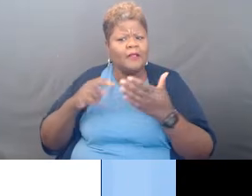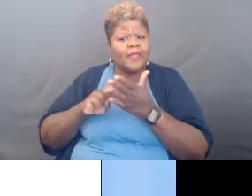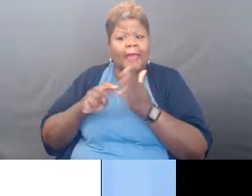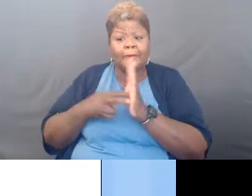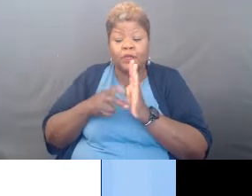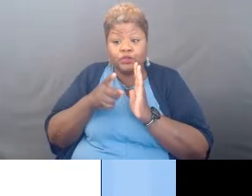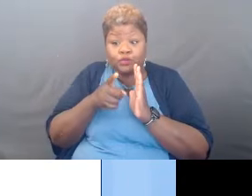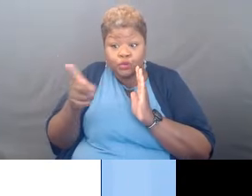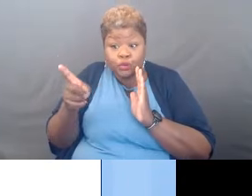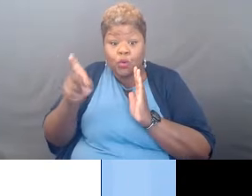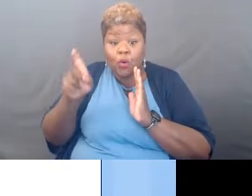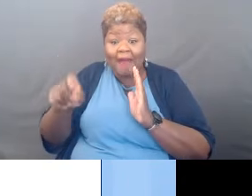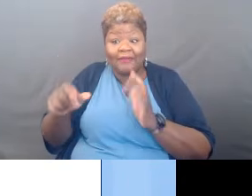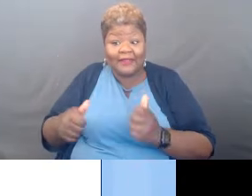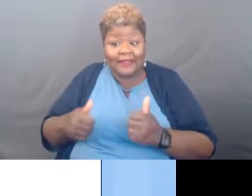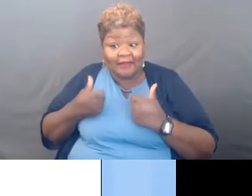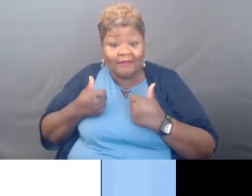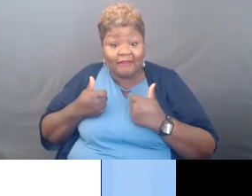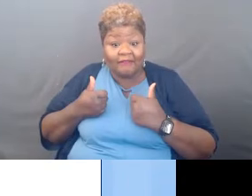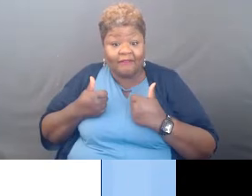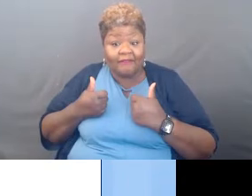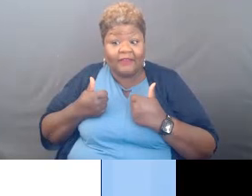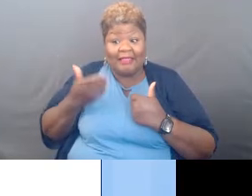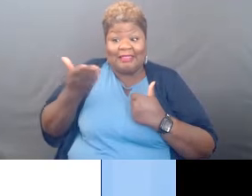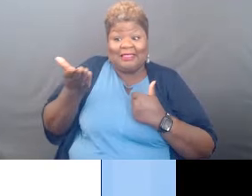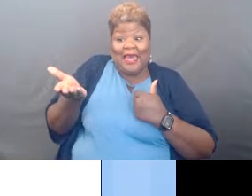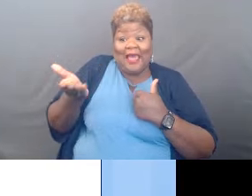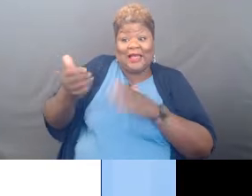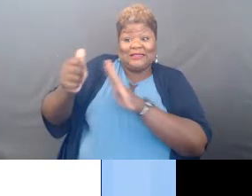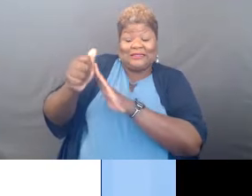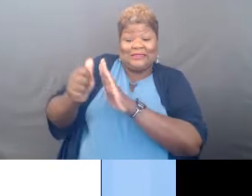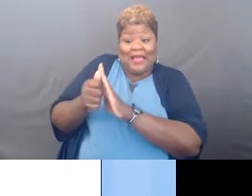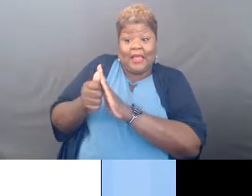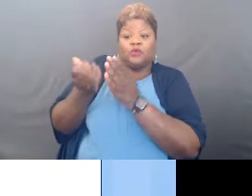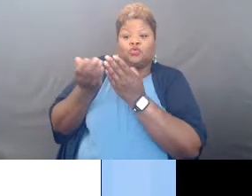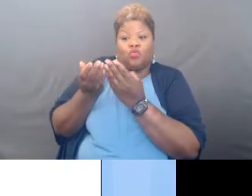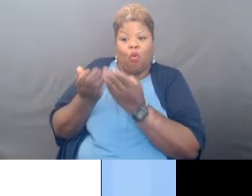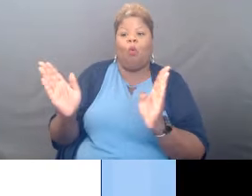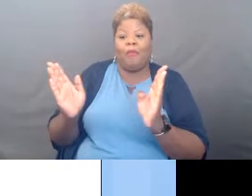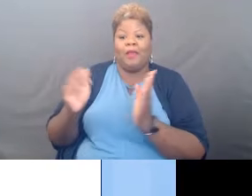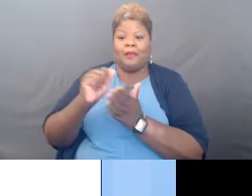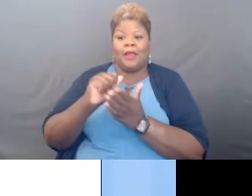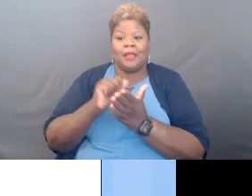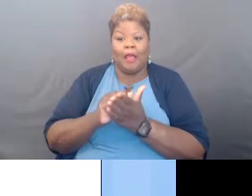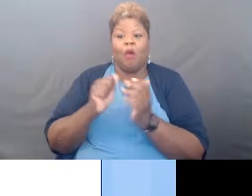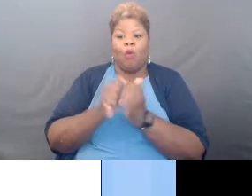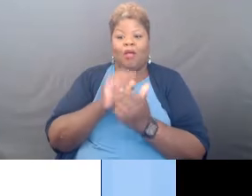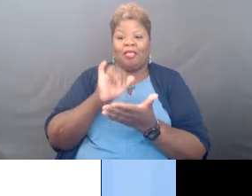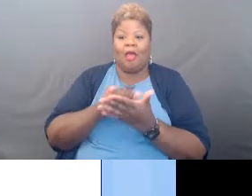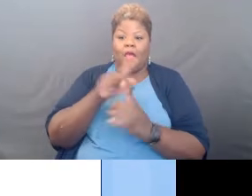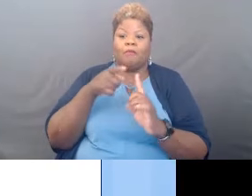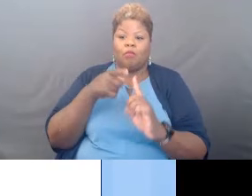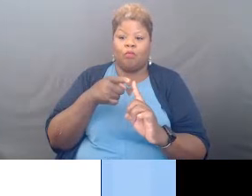don't necessarily have to be a resident of that state to open up an ABLE account with that particular